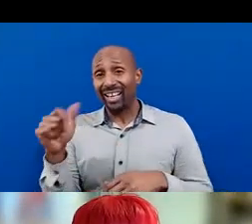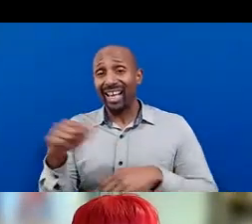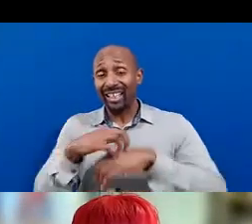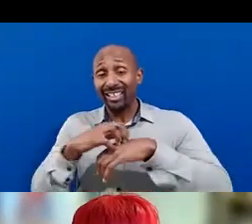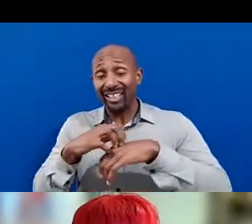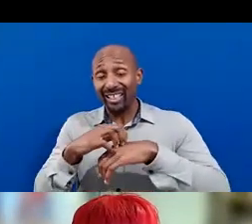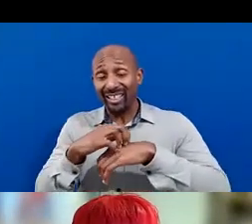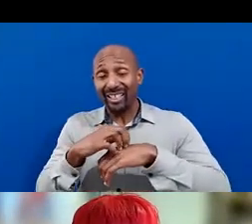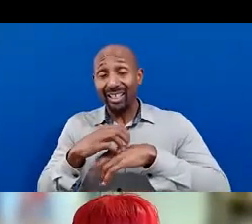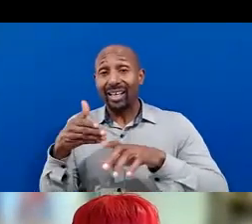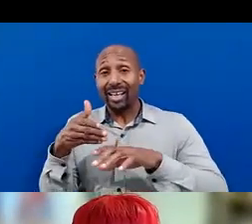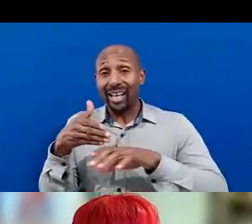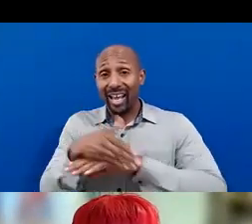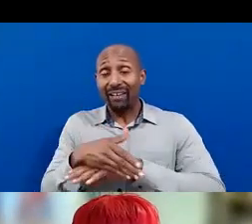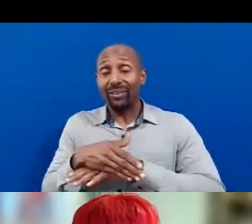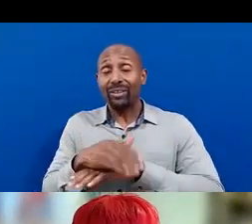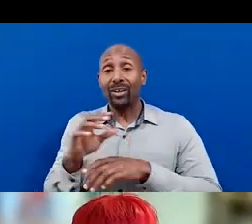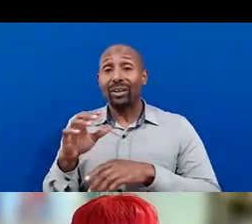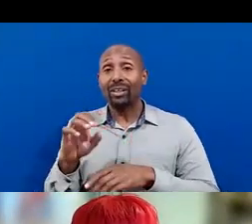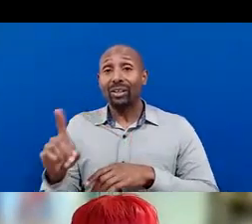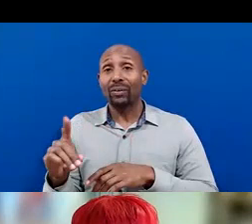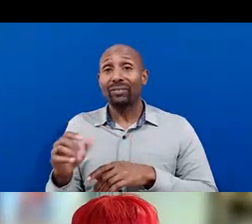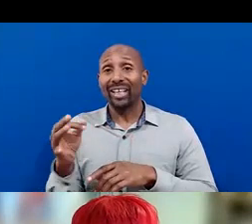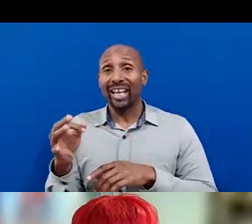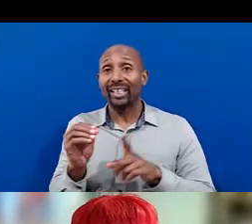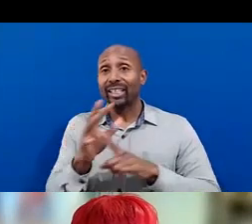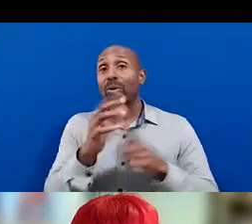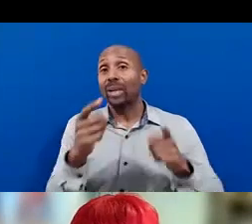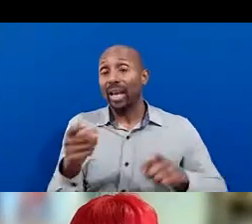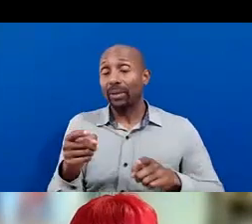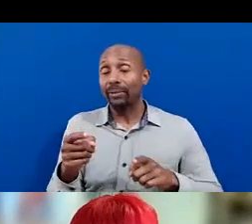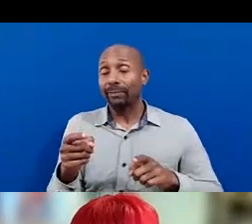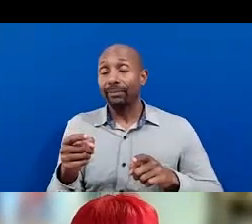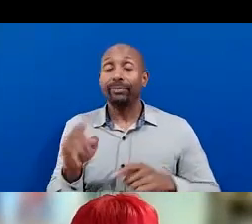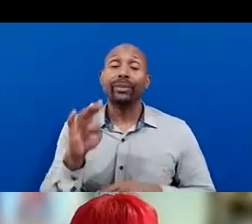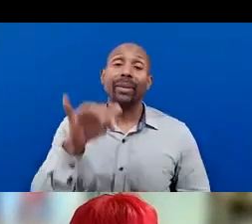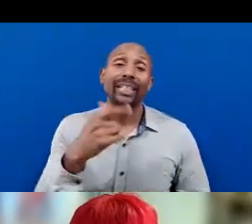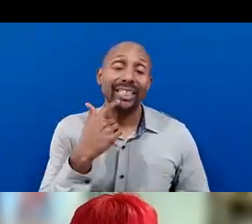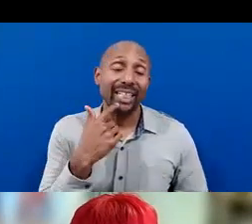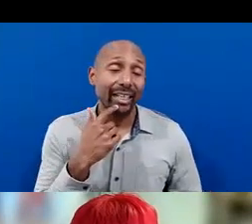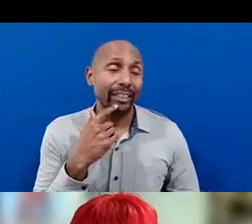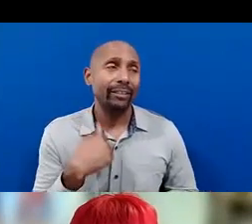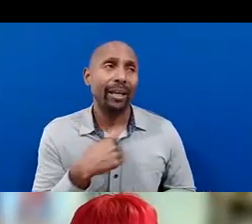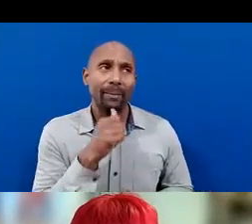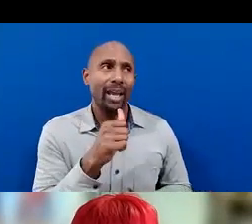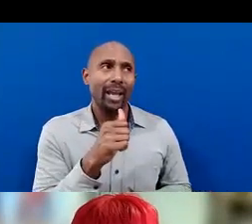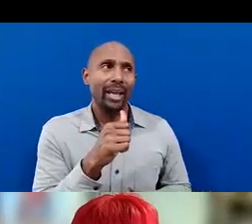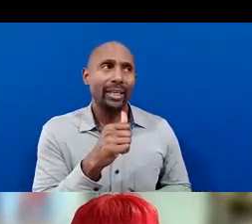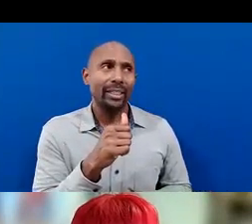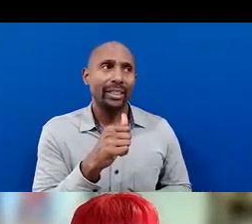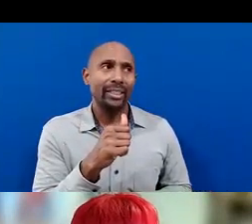is not one of the symptoms that I'm familiar with.